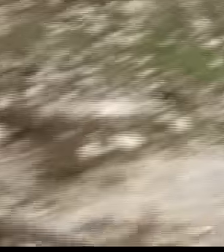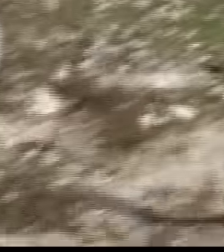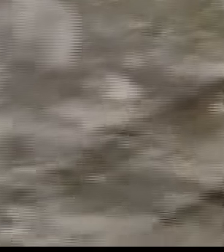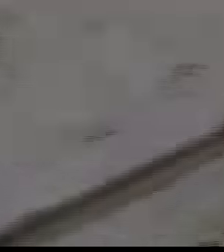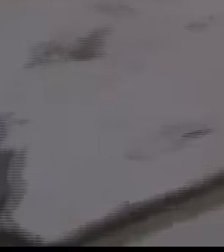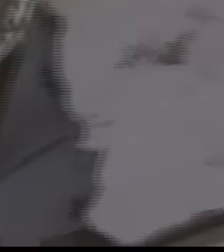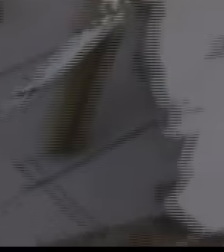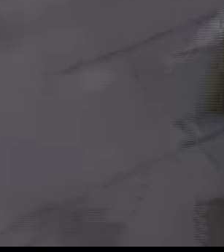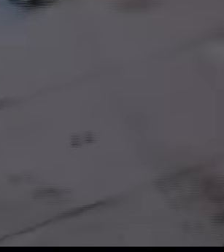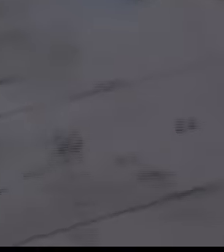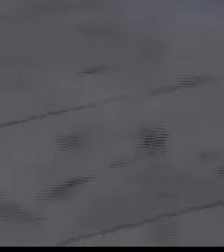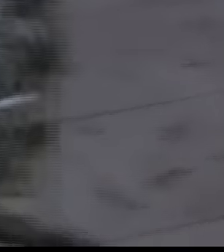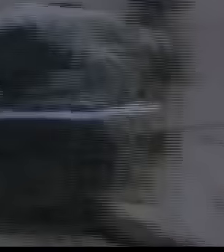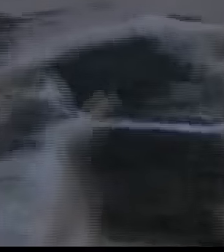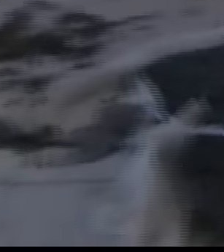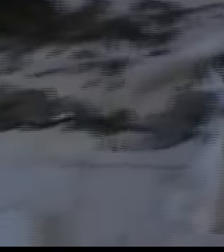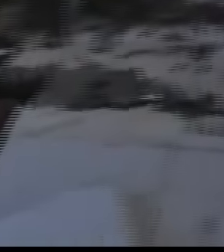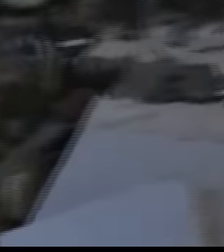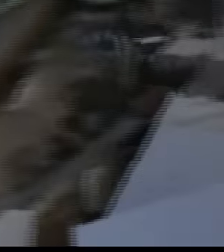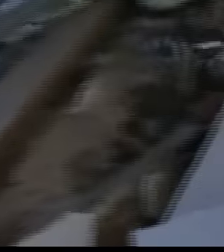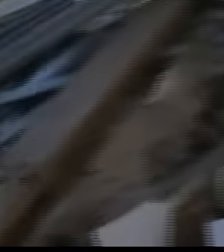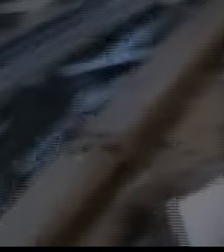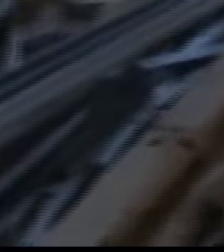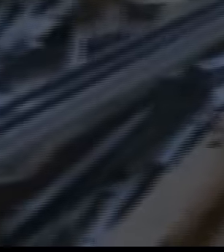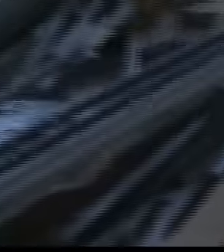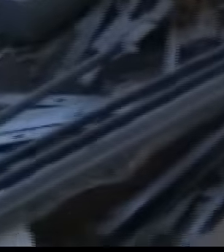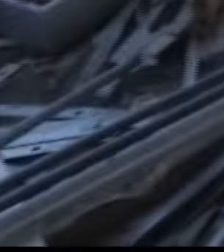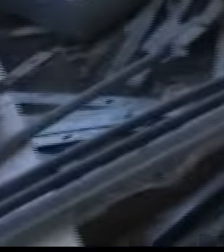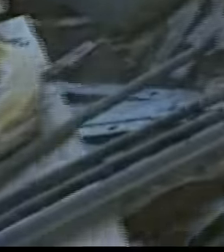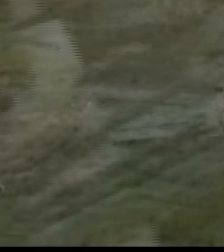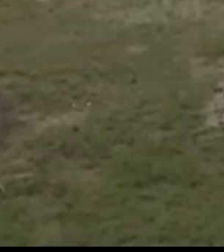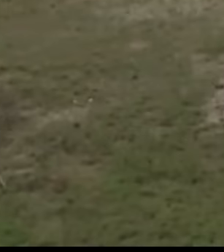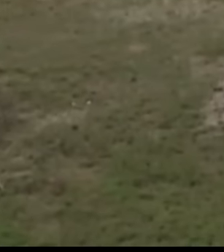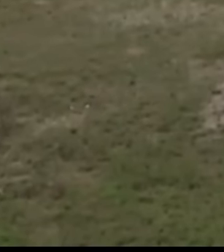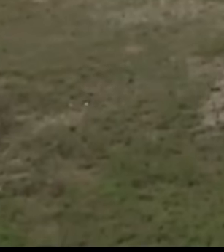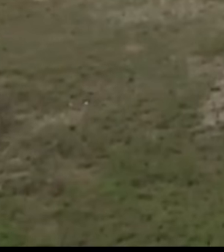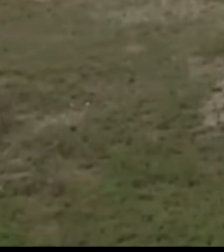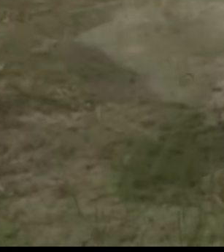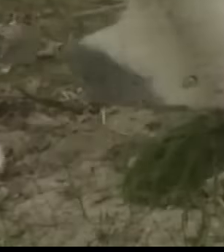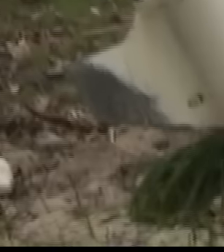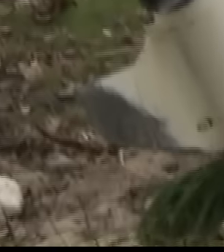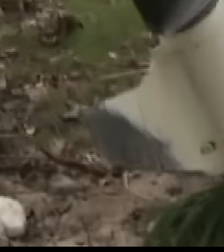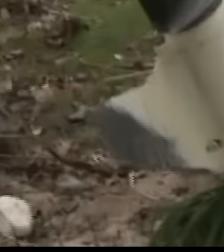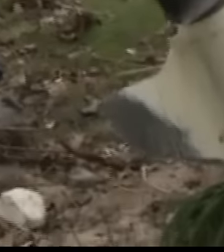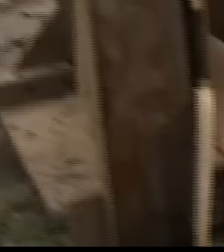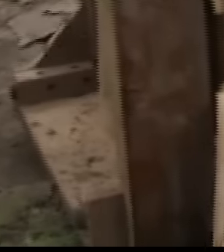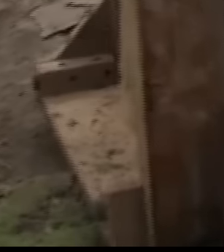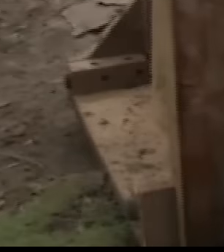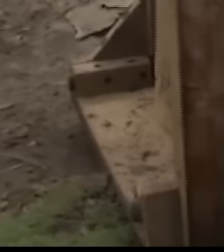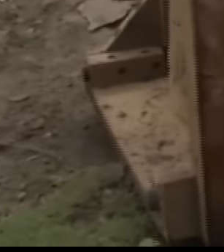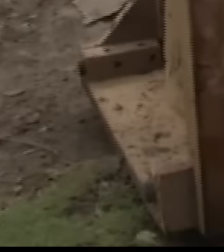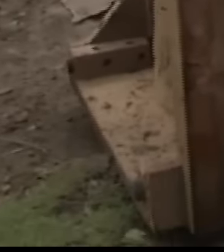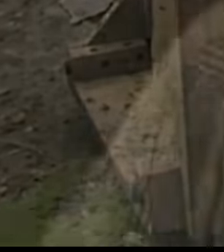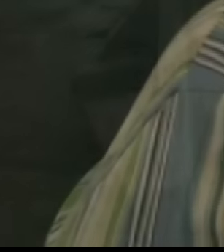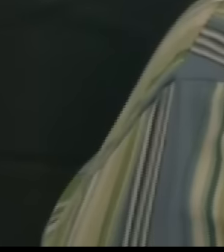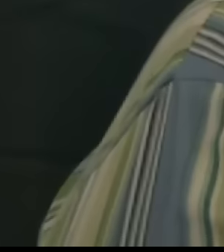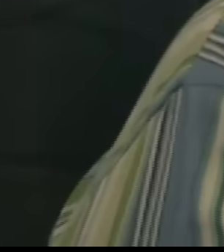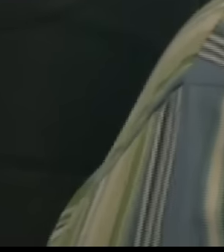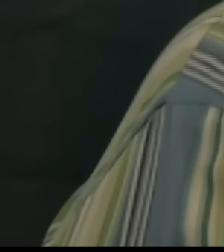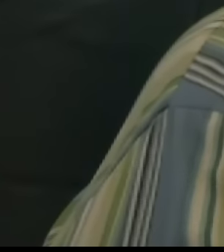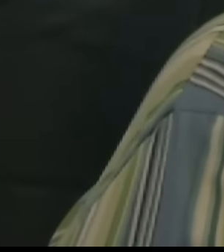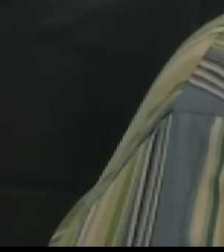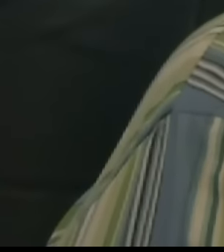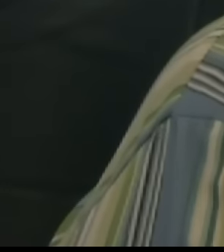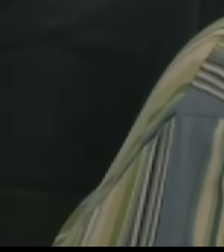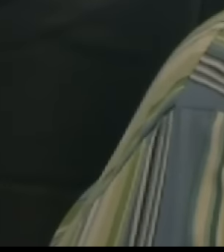The southern Bahamas still recovers in the wake of Hurricane Joaquin. Many without power, without water, but not without hope. I've